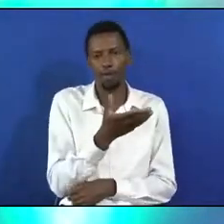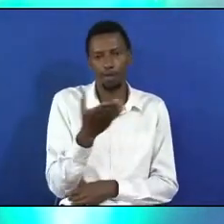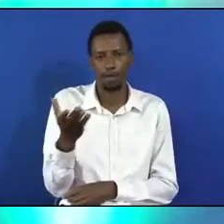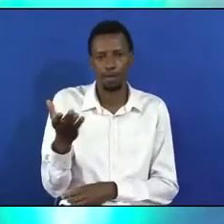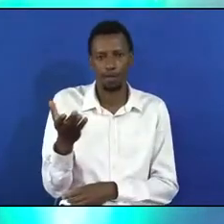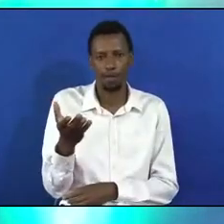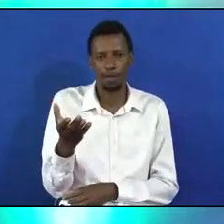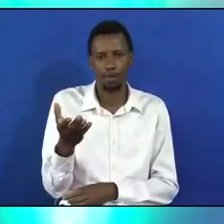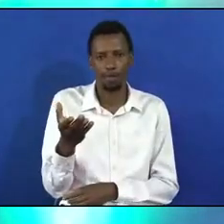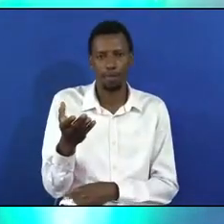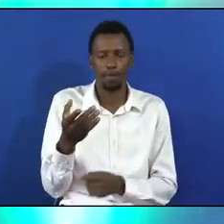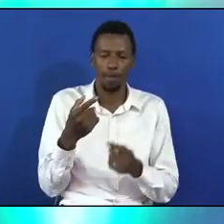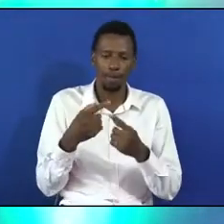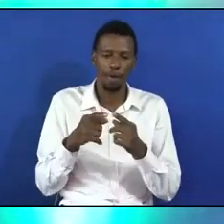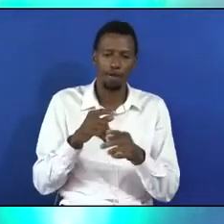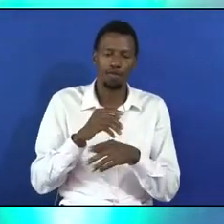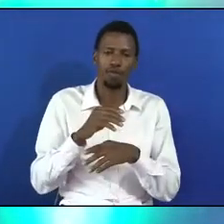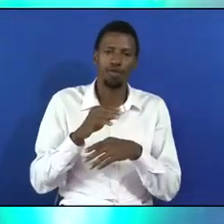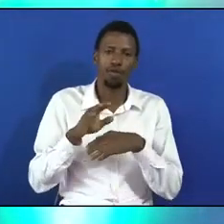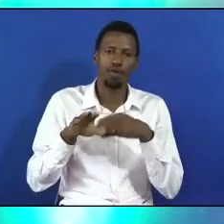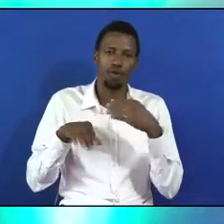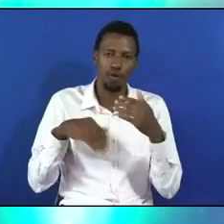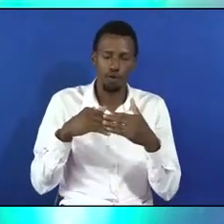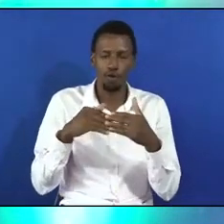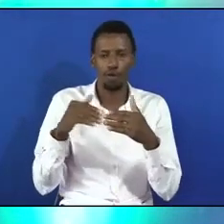all not all equal.